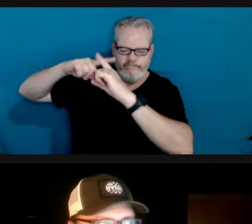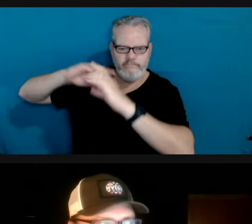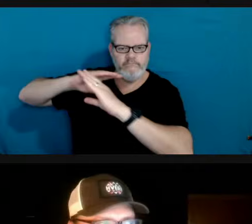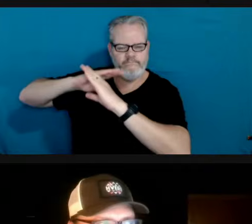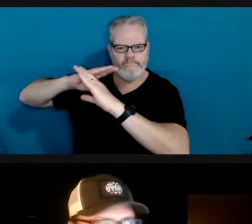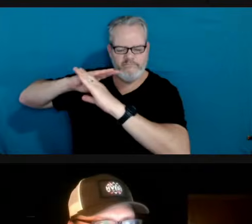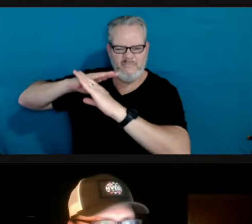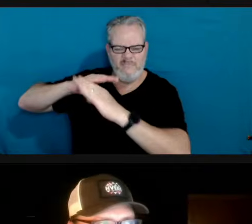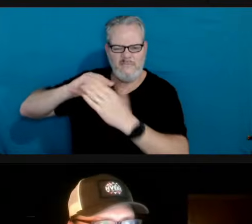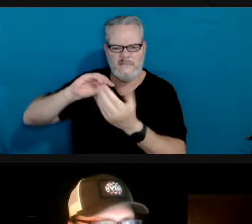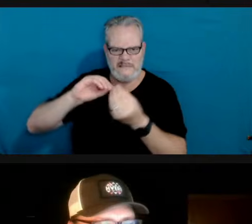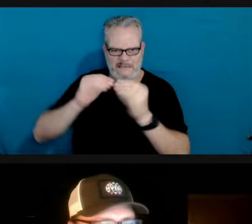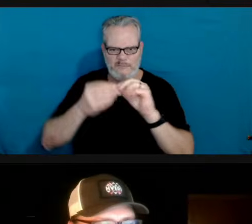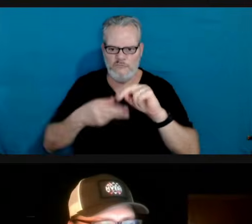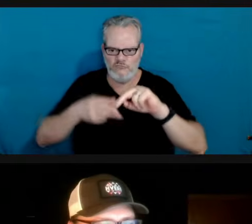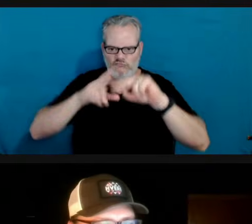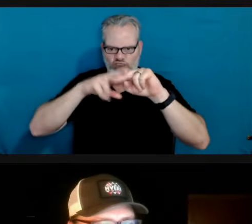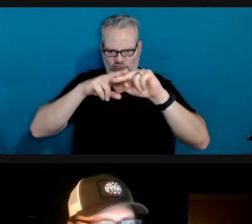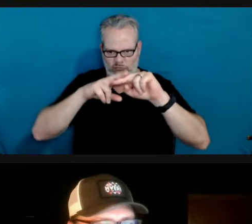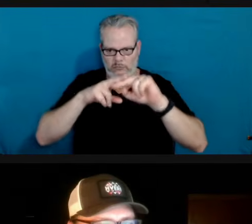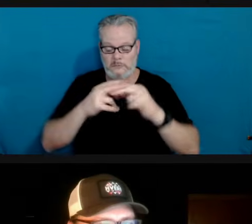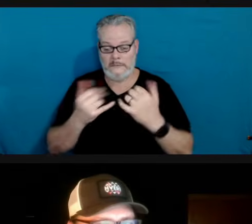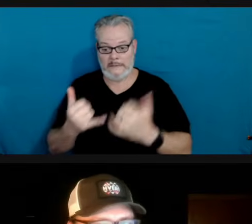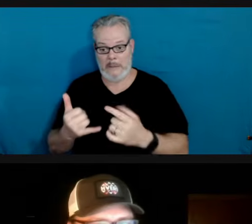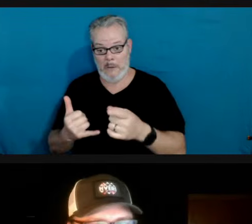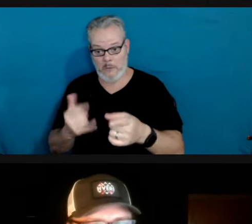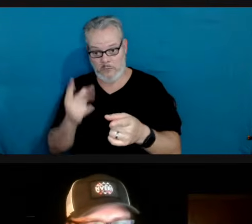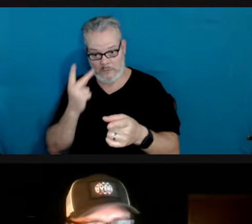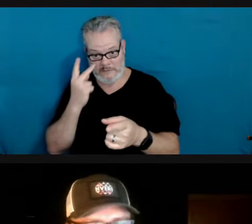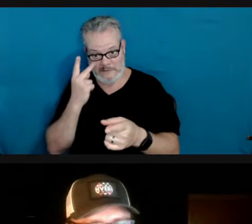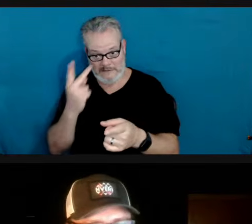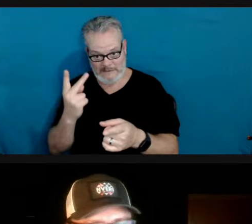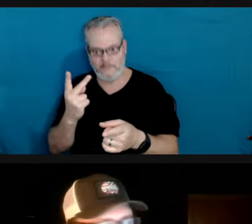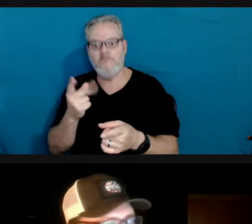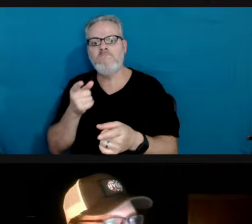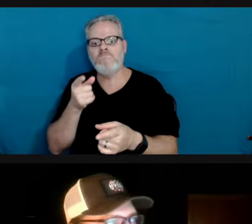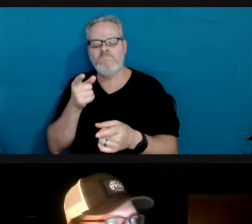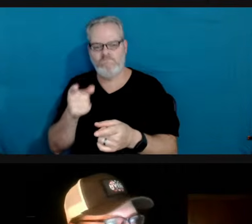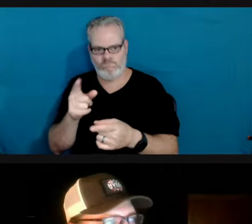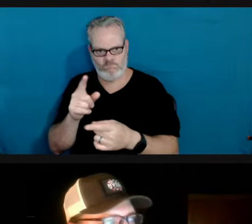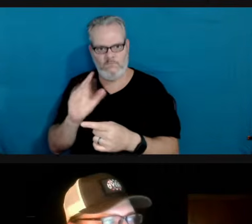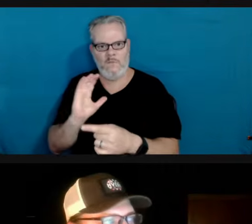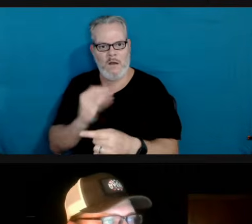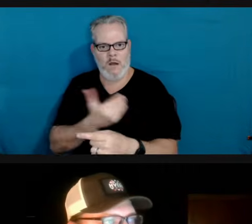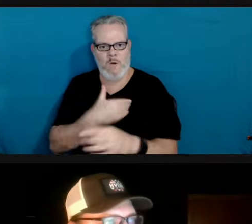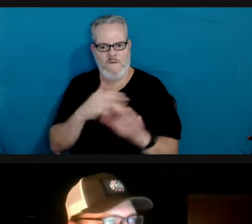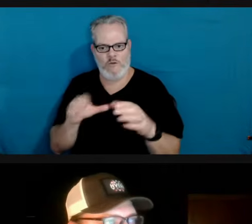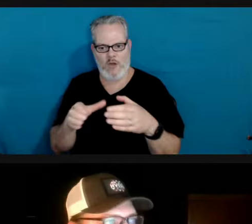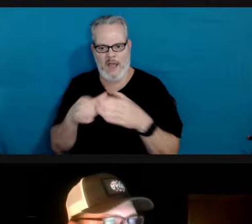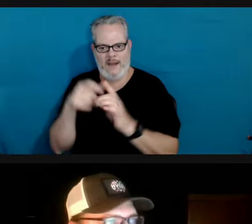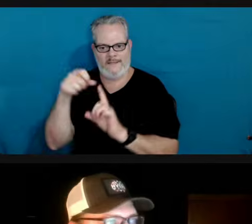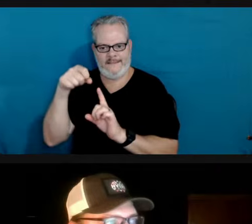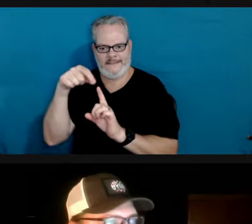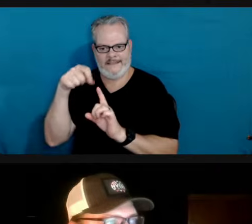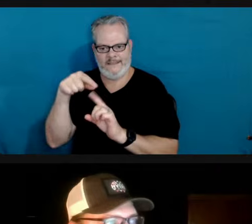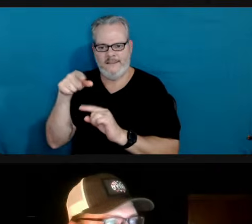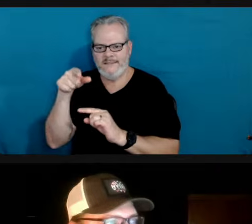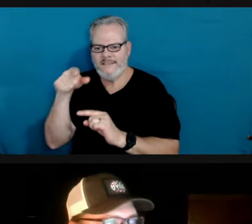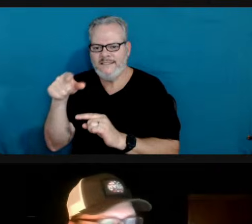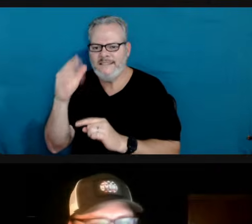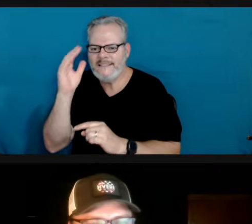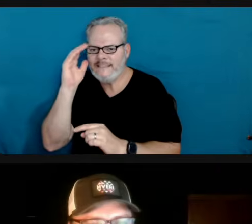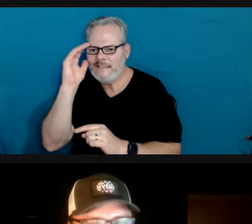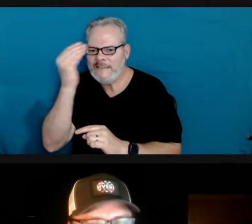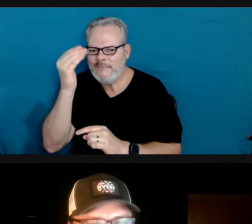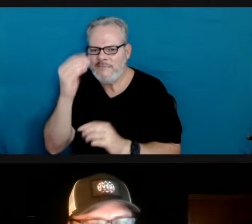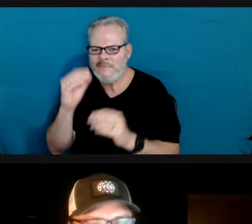we're really concerned with the volcanic signals over here. And you can see there's a couple of sites over here. It looks like this site in purple air must have been